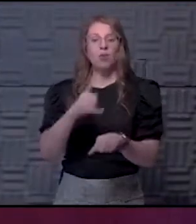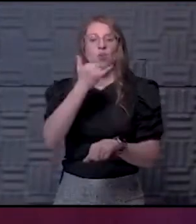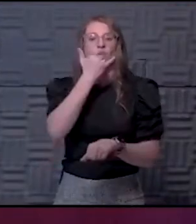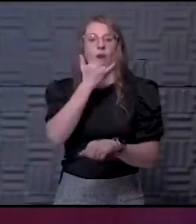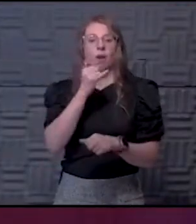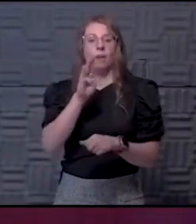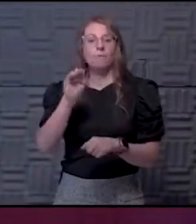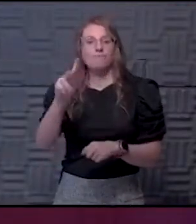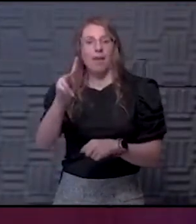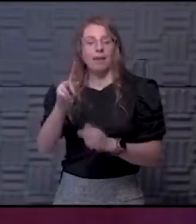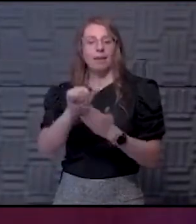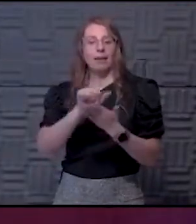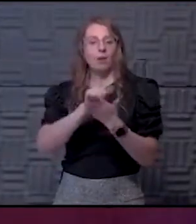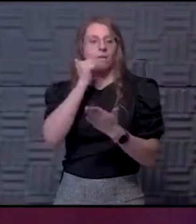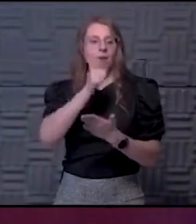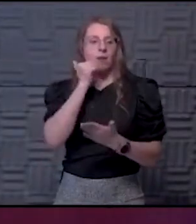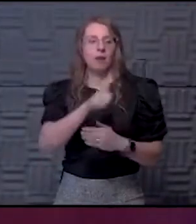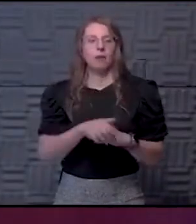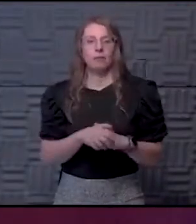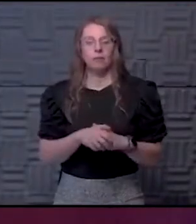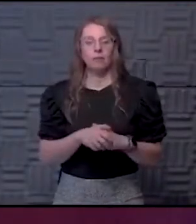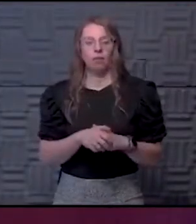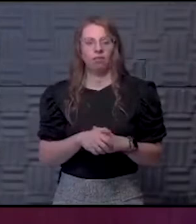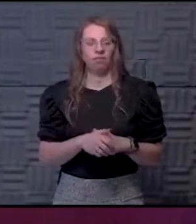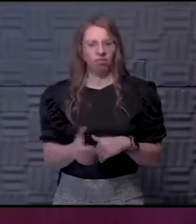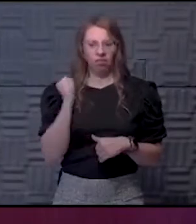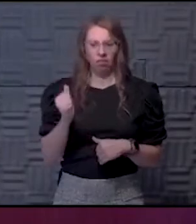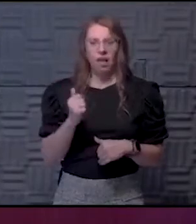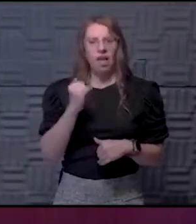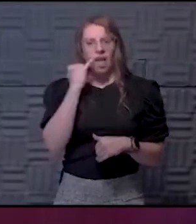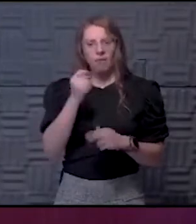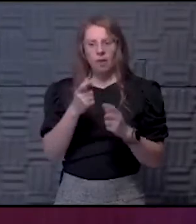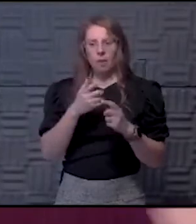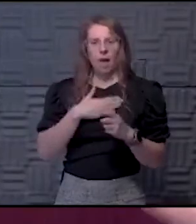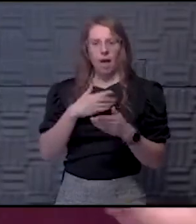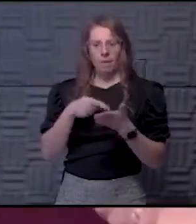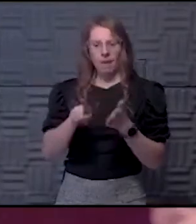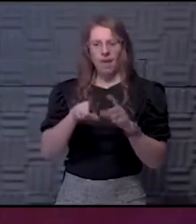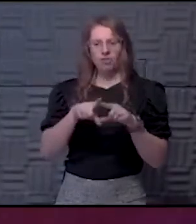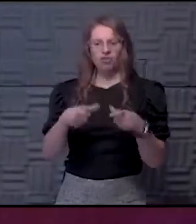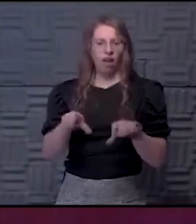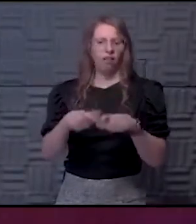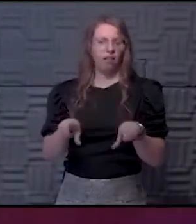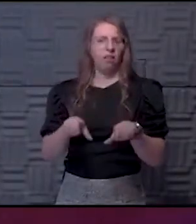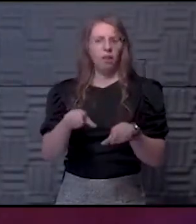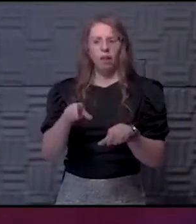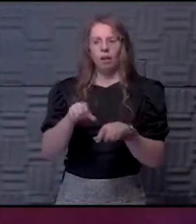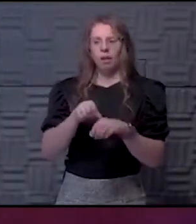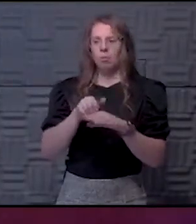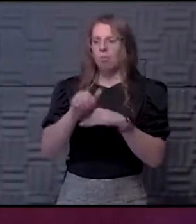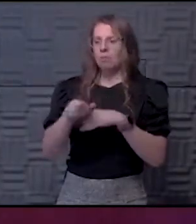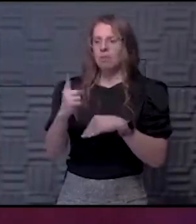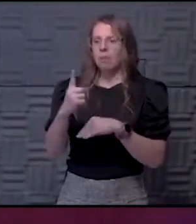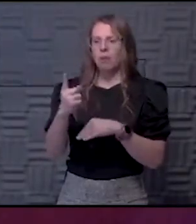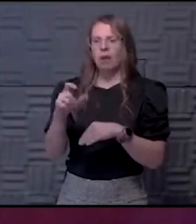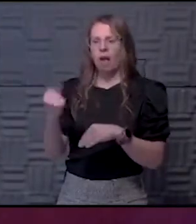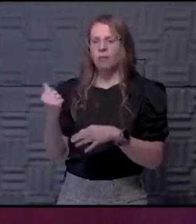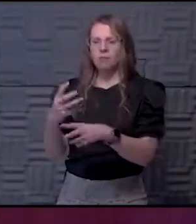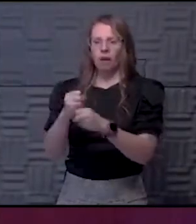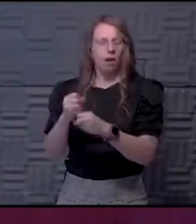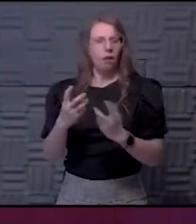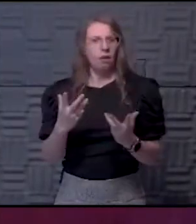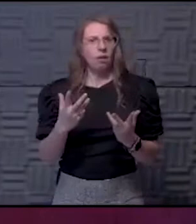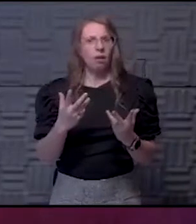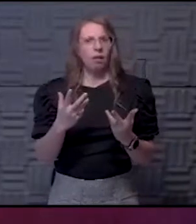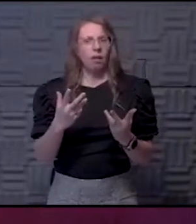day. And we would never stand for that, right? If your paycheck went to someone else and we said, 99% is good enough, you would not be a